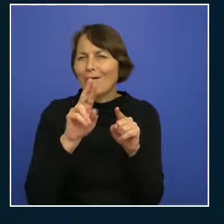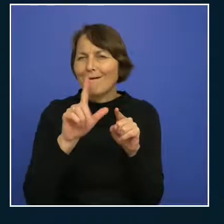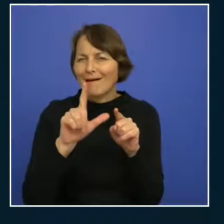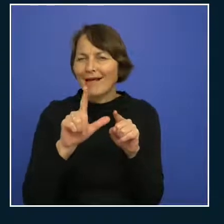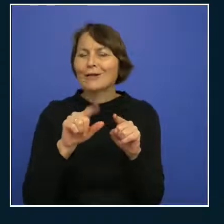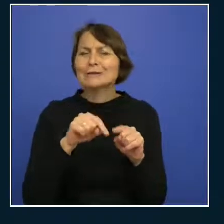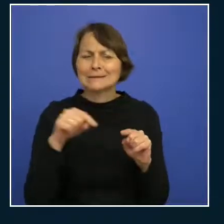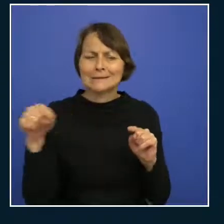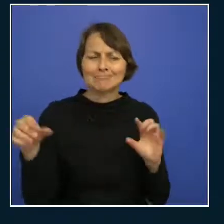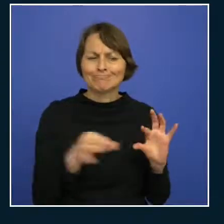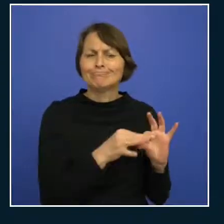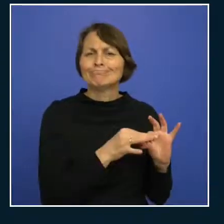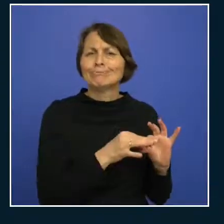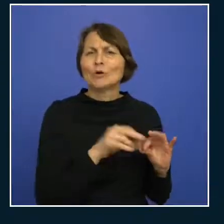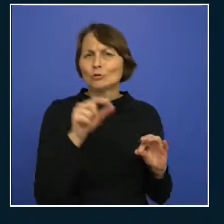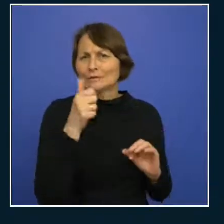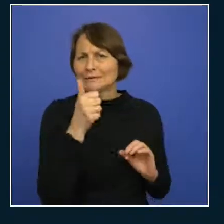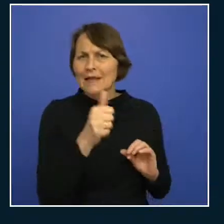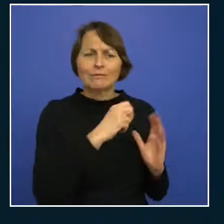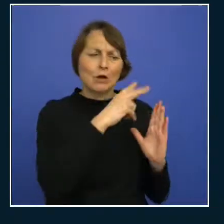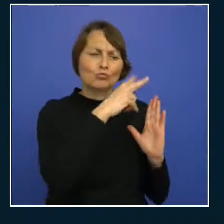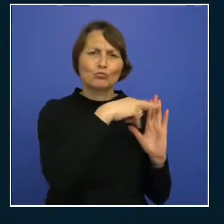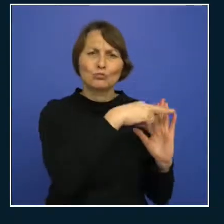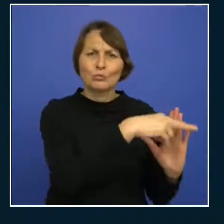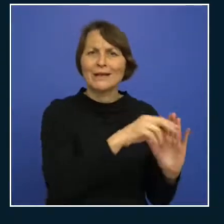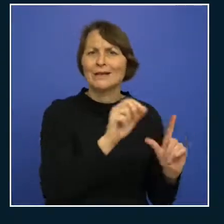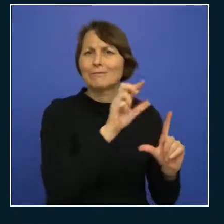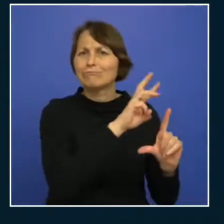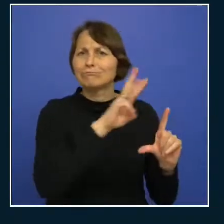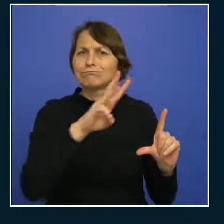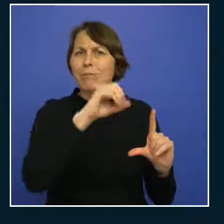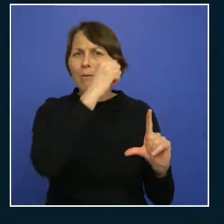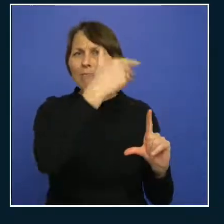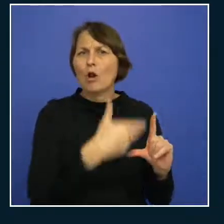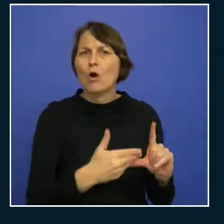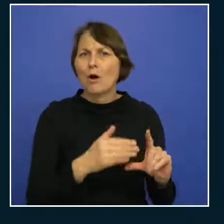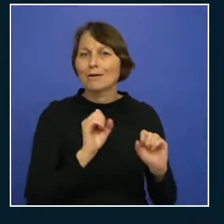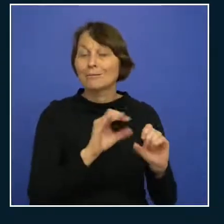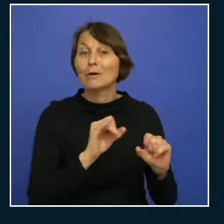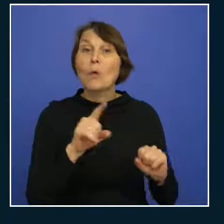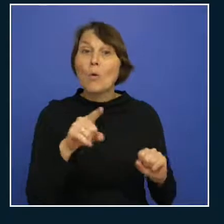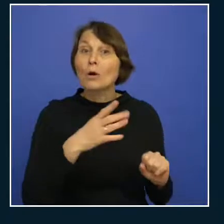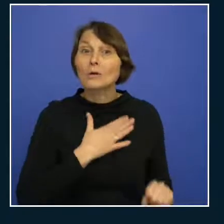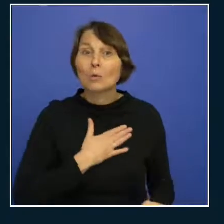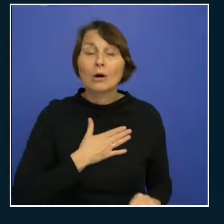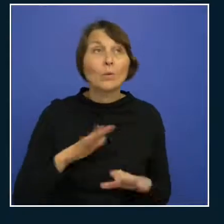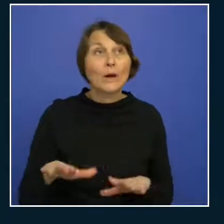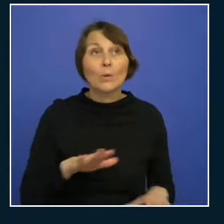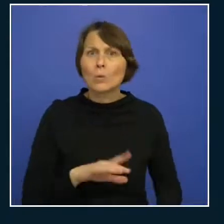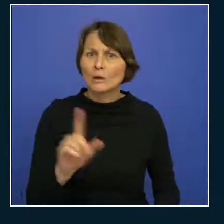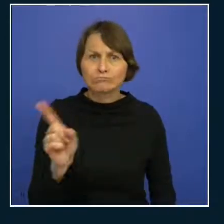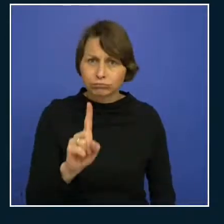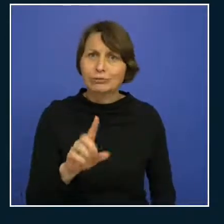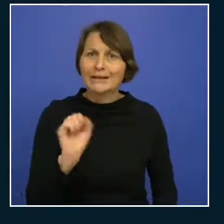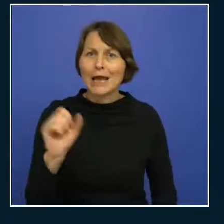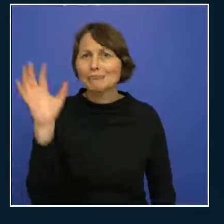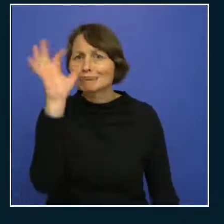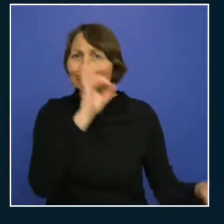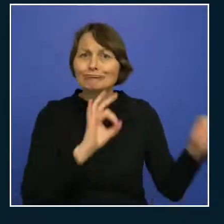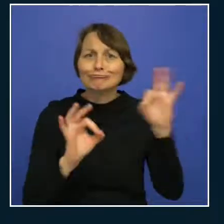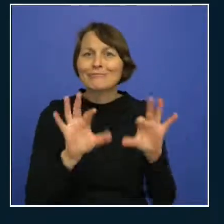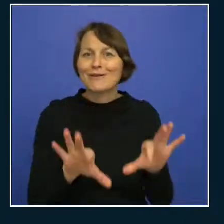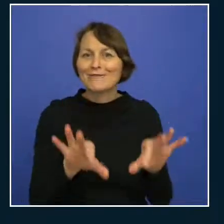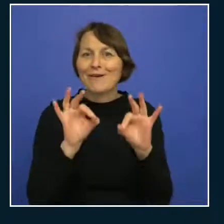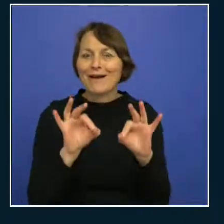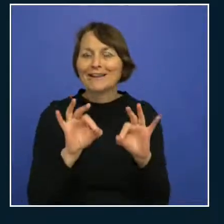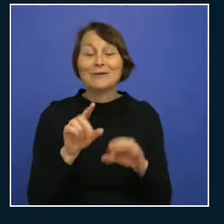otherwise, everyone who already wants to start reading can just search for the Azure Bakery, and then you will find it. It's a catchy title.